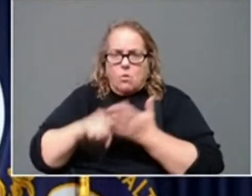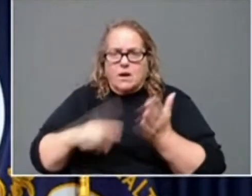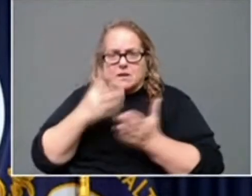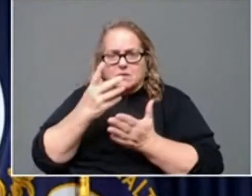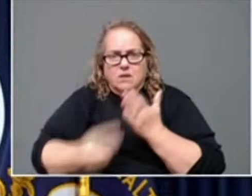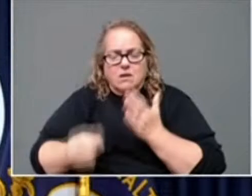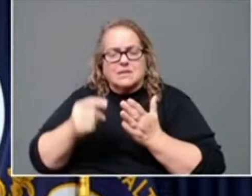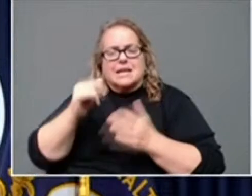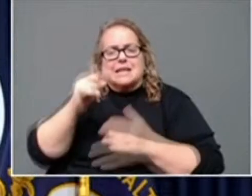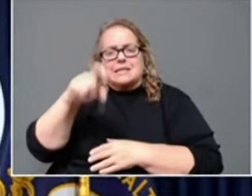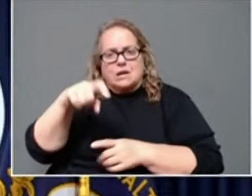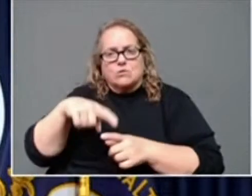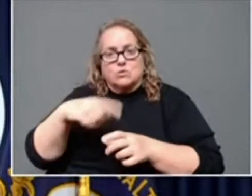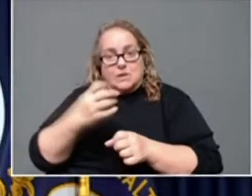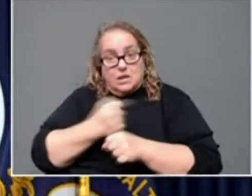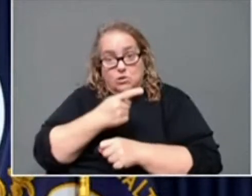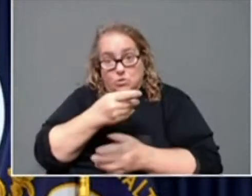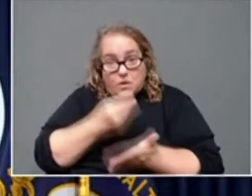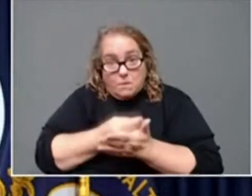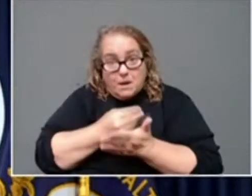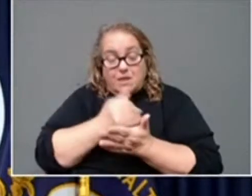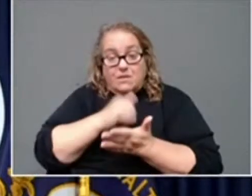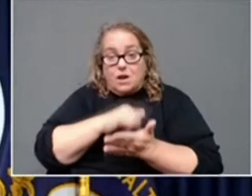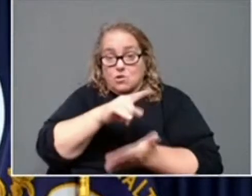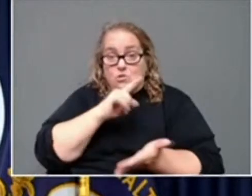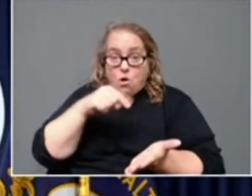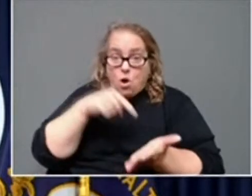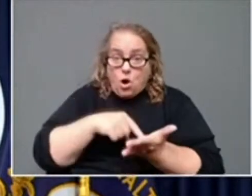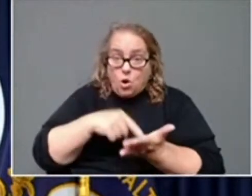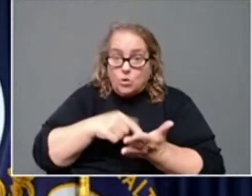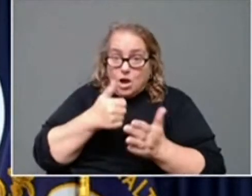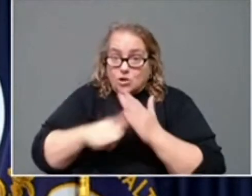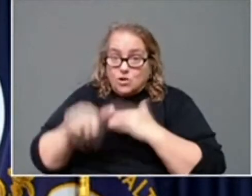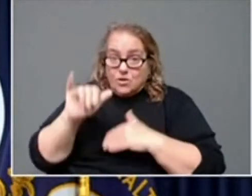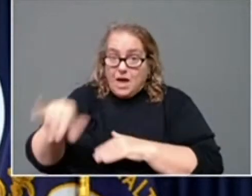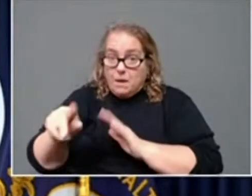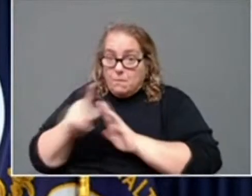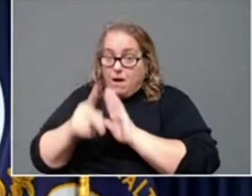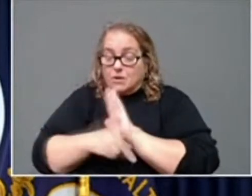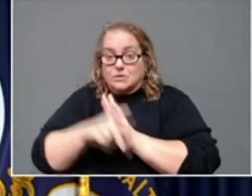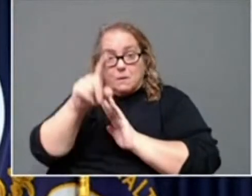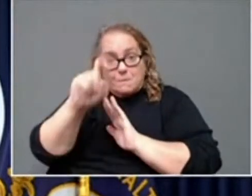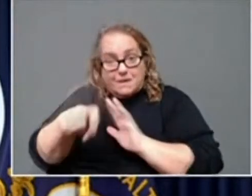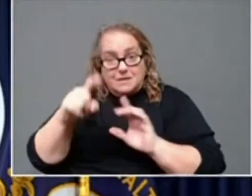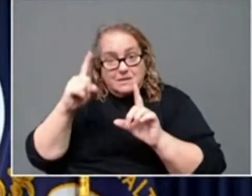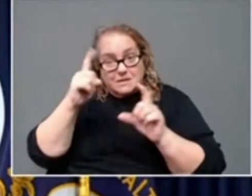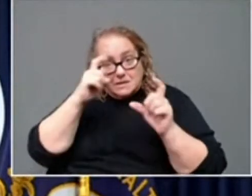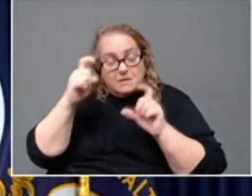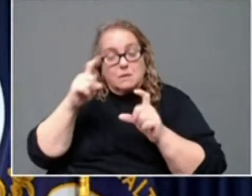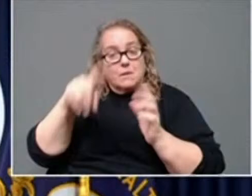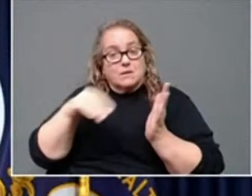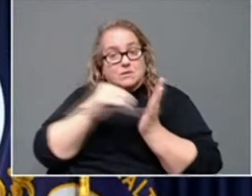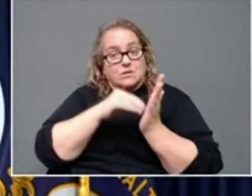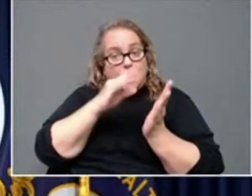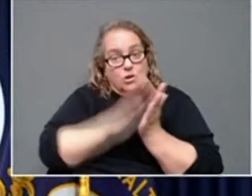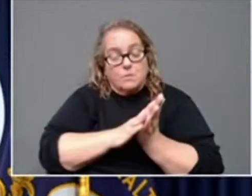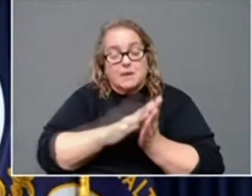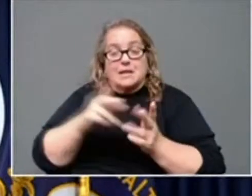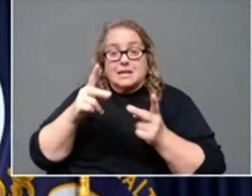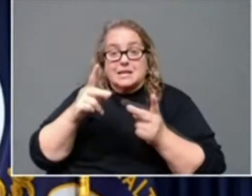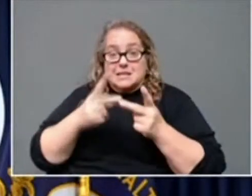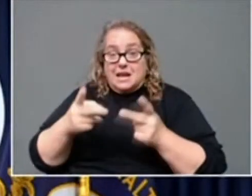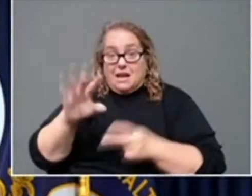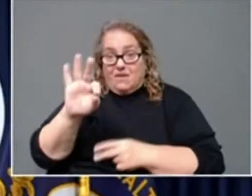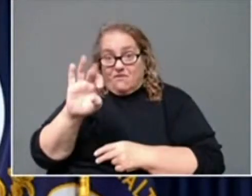dollars that they are owed under those policies. Second, FEMA we need to get people